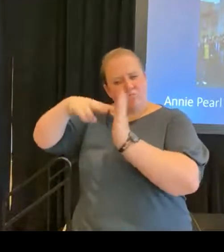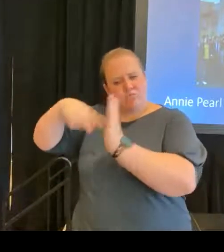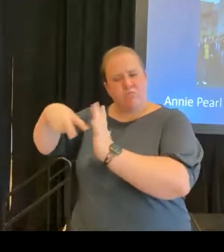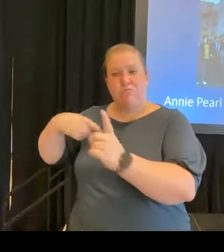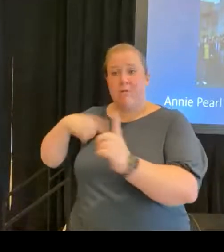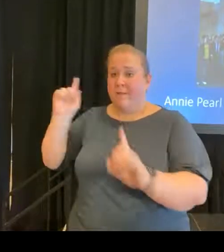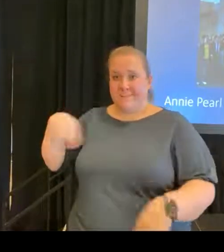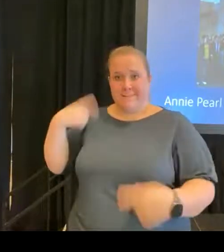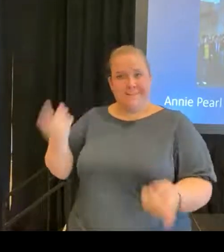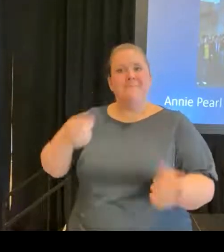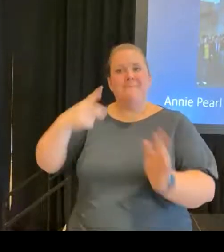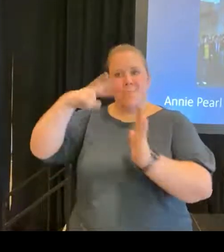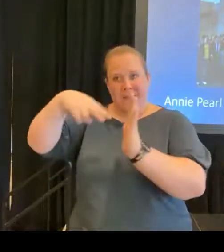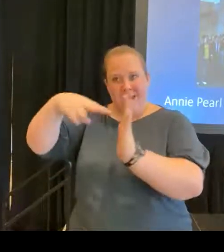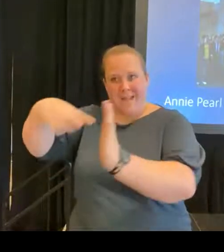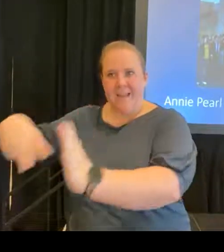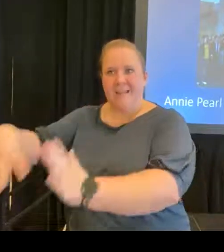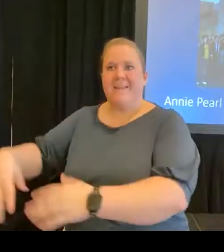reading everything ever since.